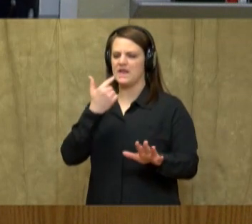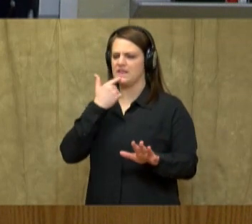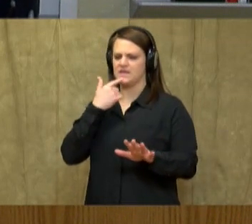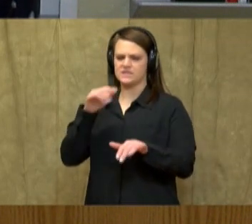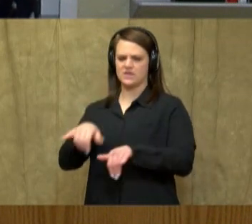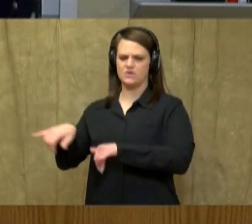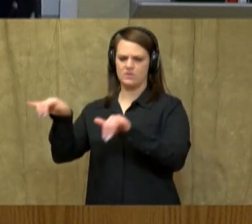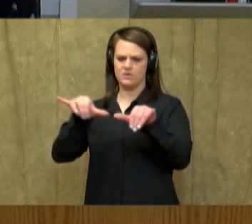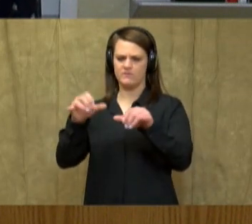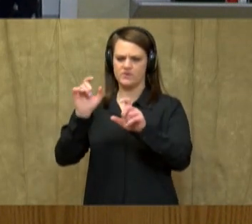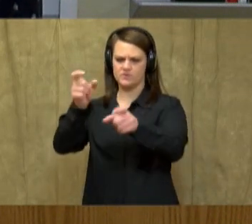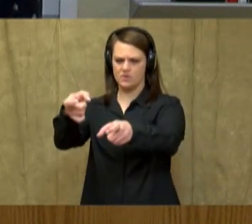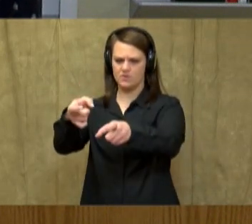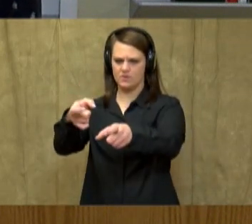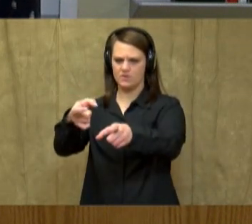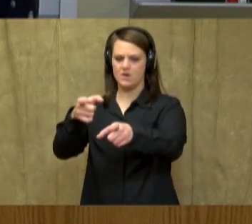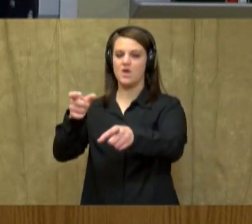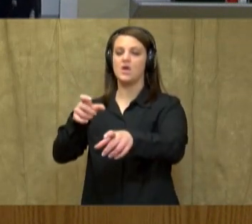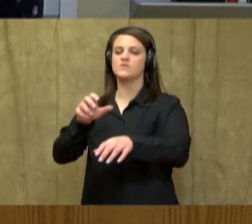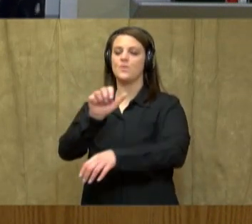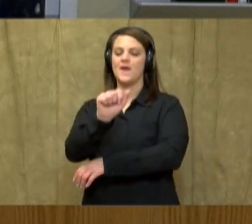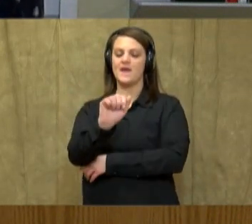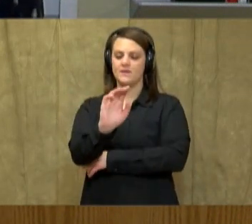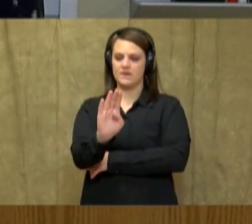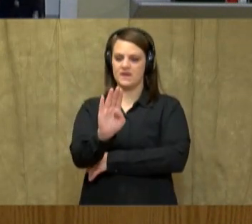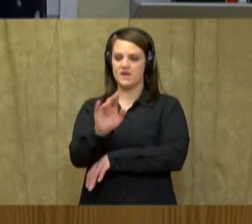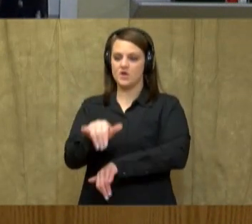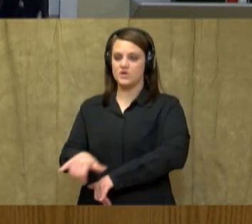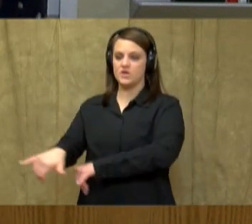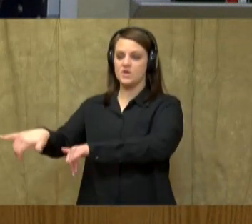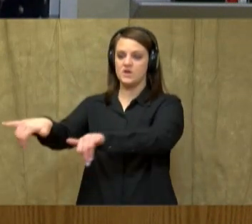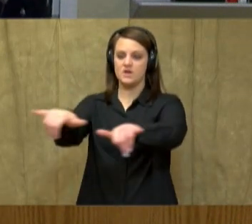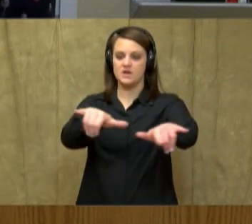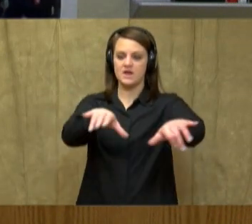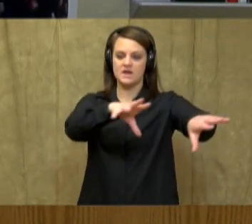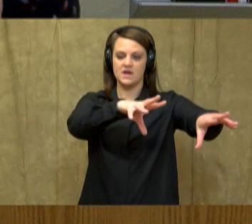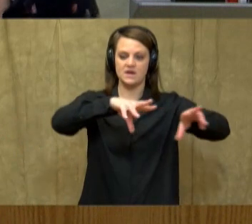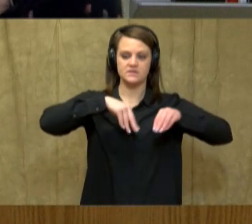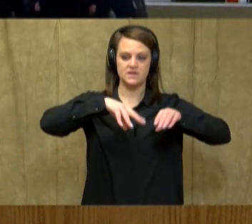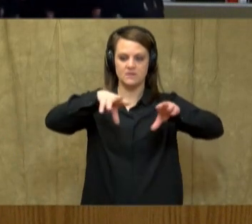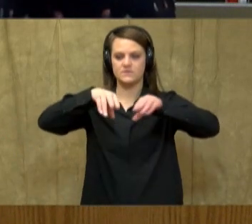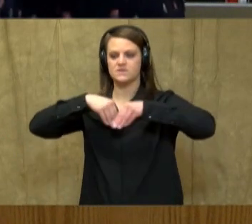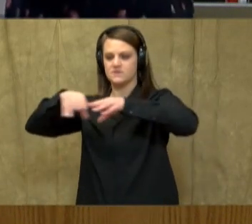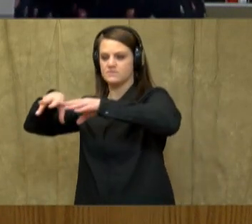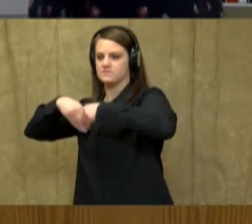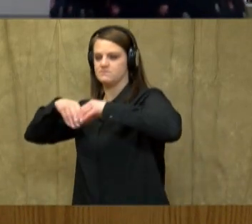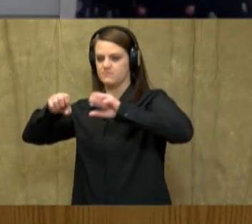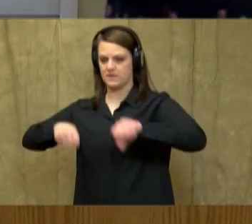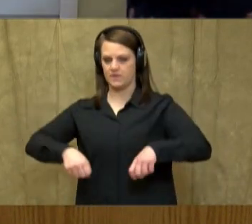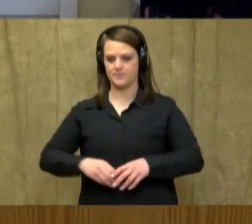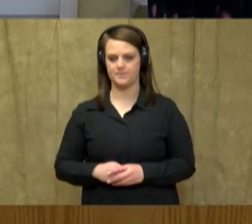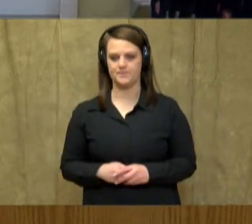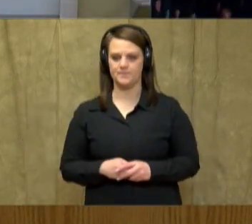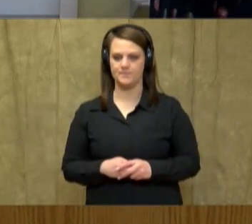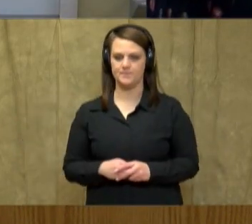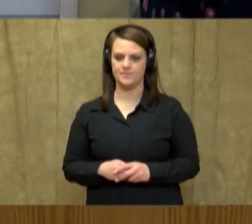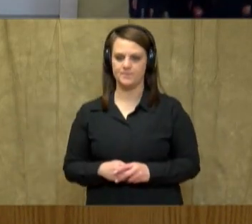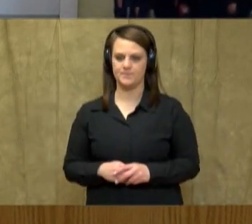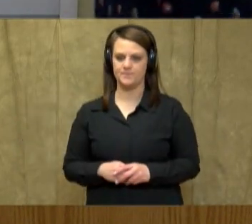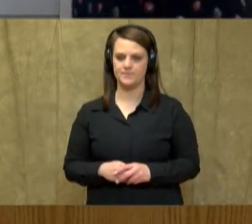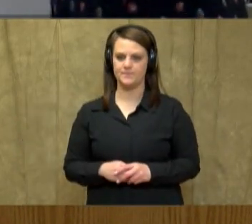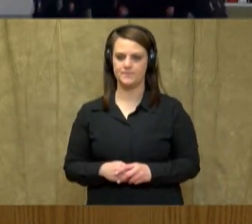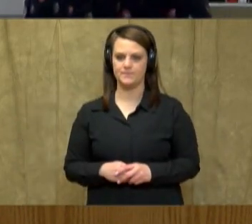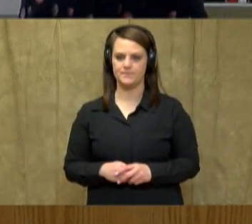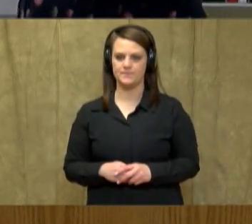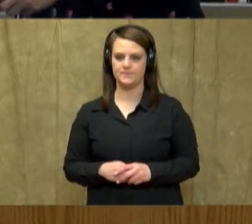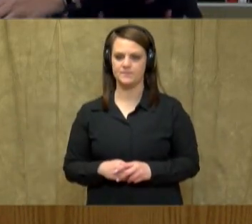donor, but AB is the universal acceptor because, again, they can take A, they can take B, and they can take O. All right.